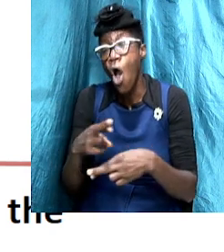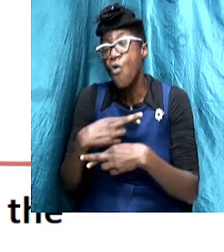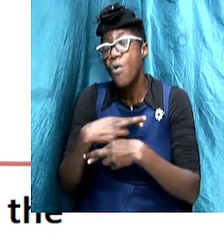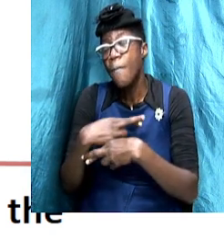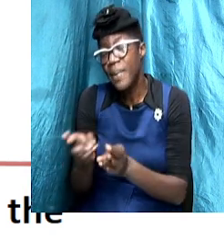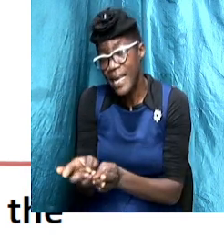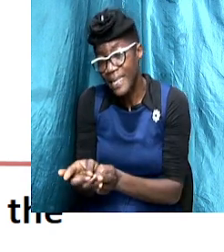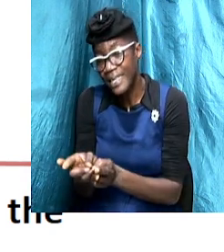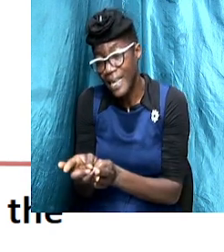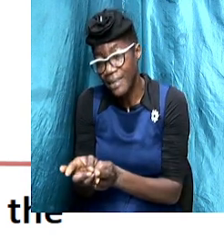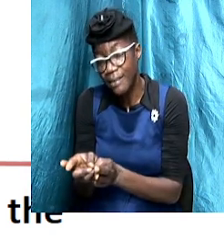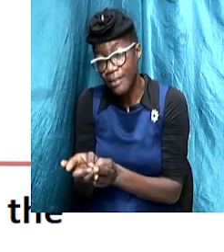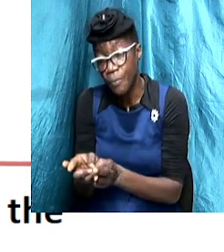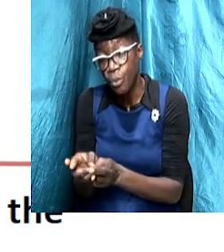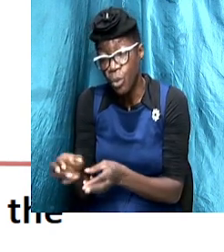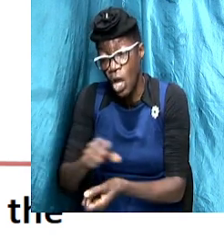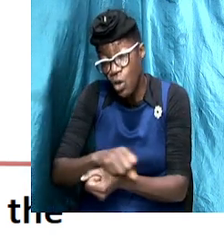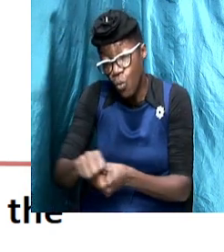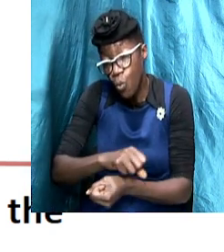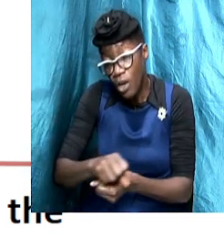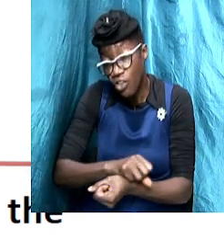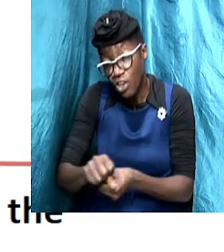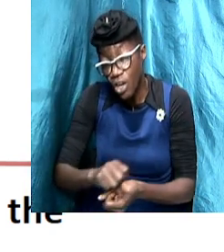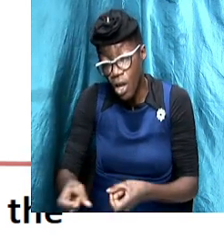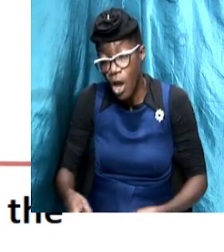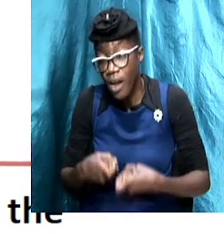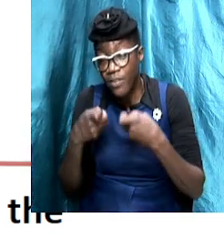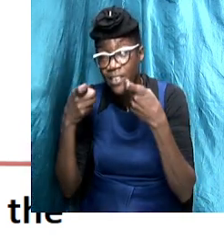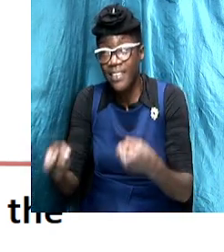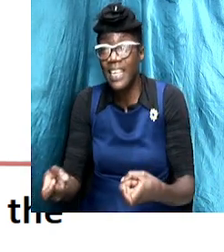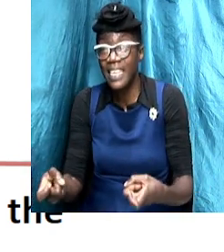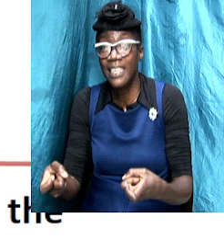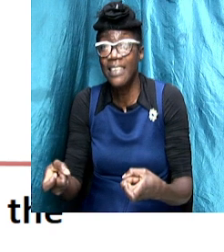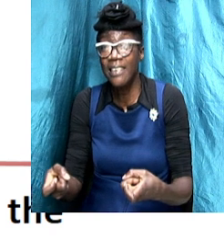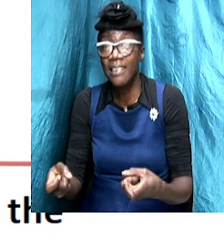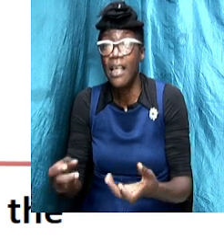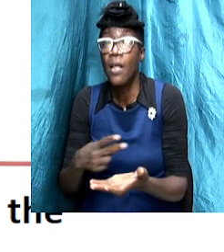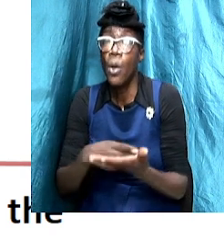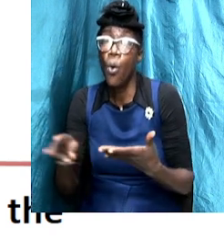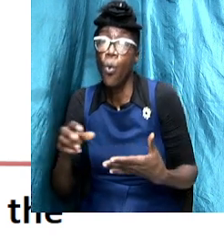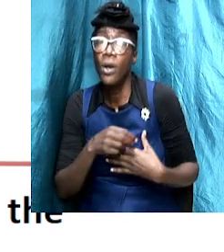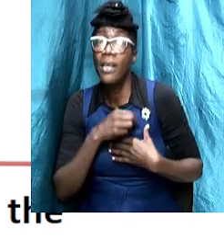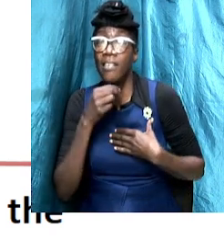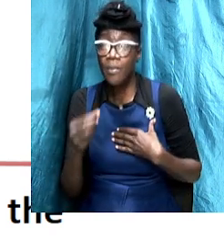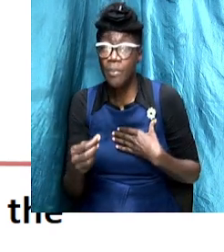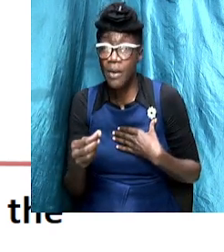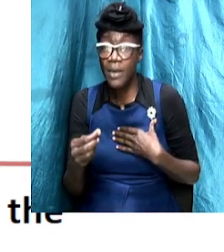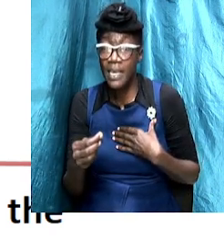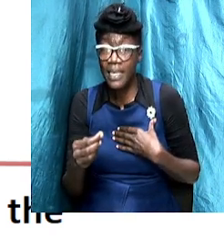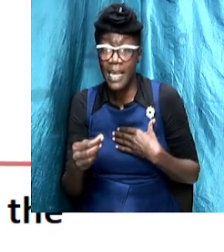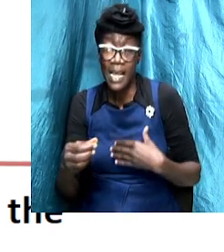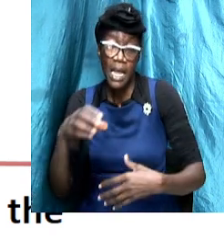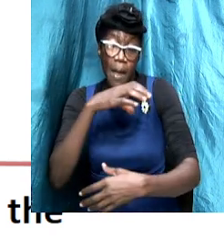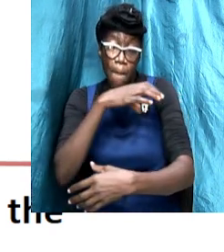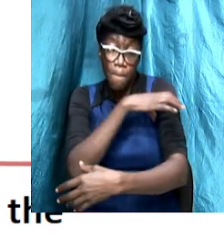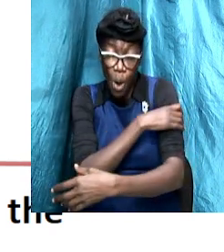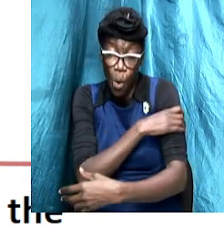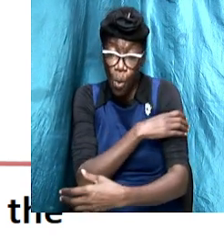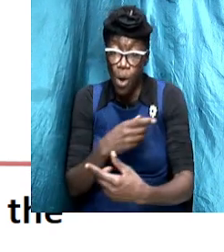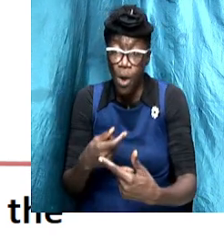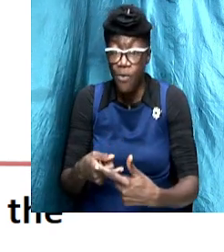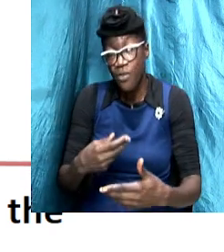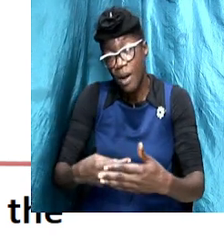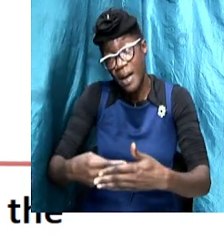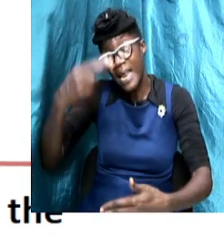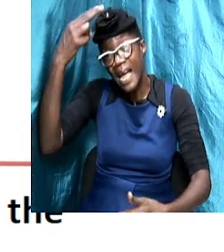baptism, should be preached in his name. We also realize that the Holy Ghost, which is the power that we get from on high, is